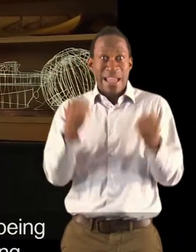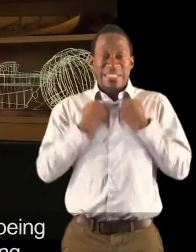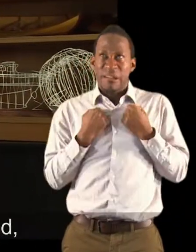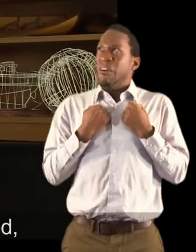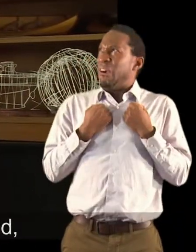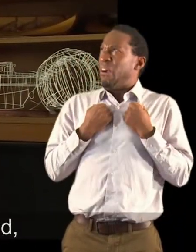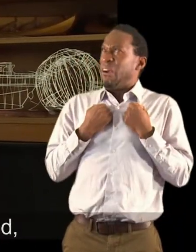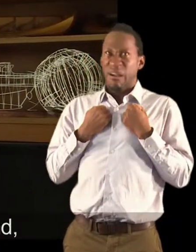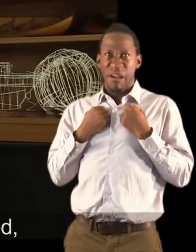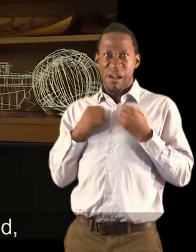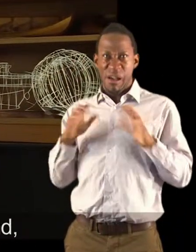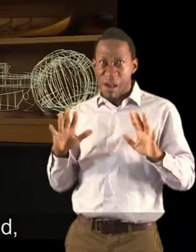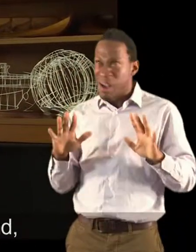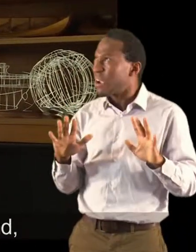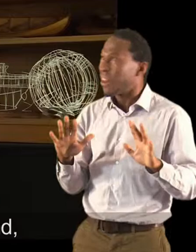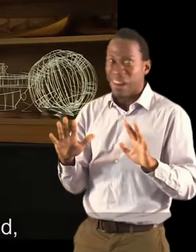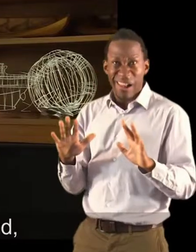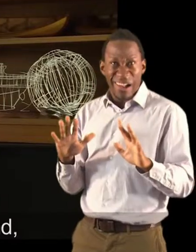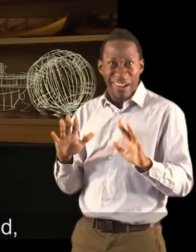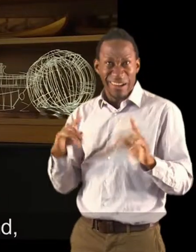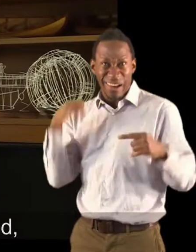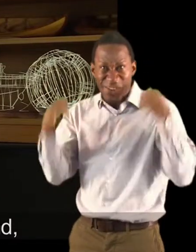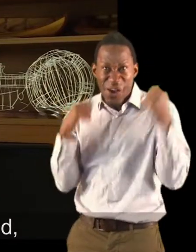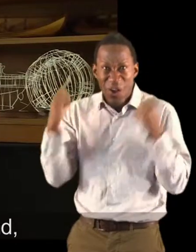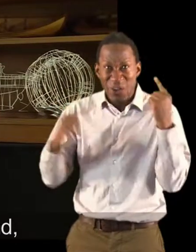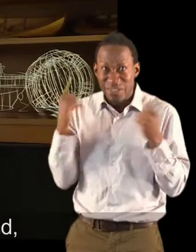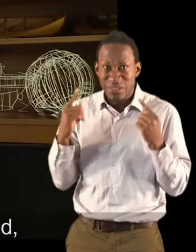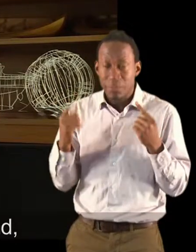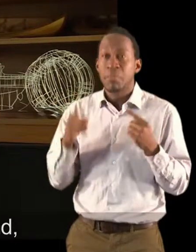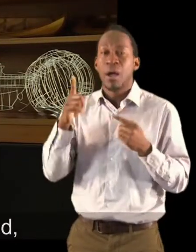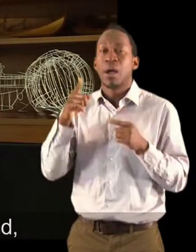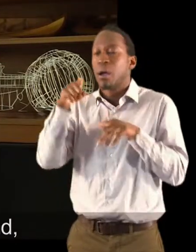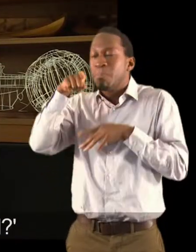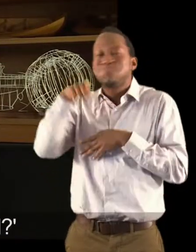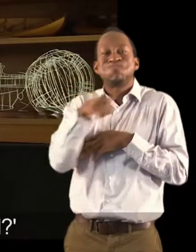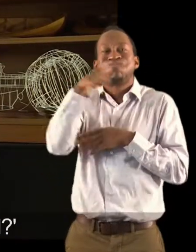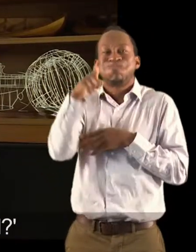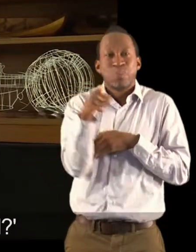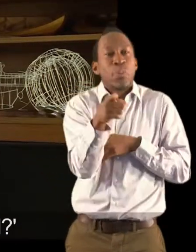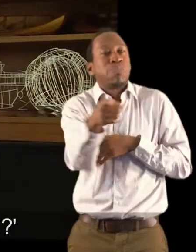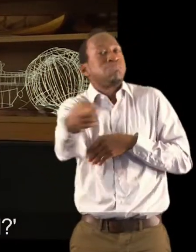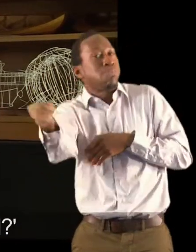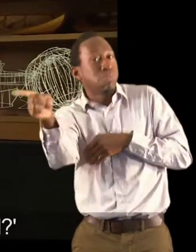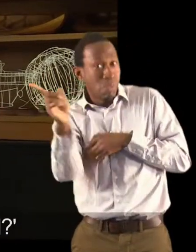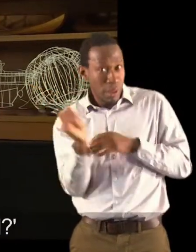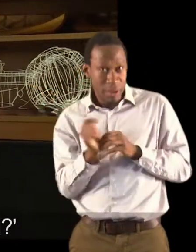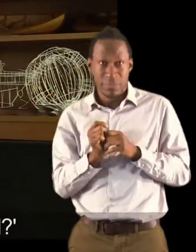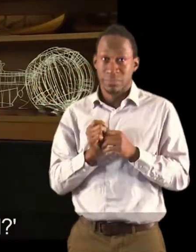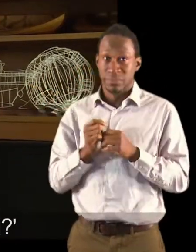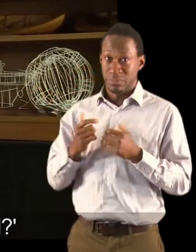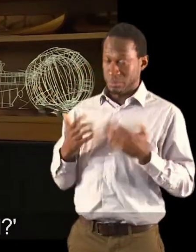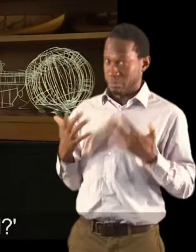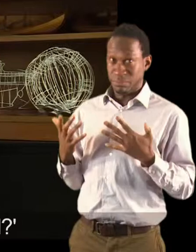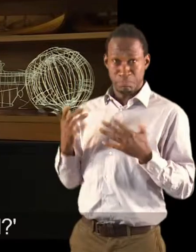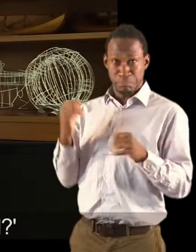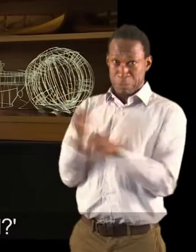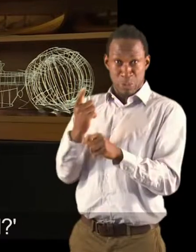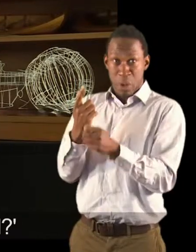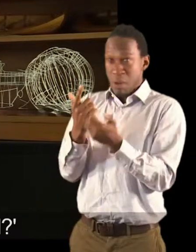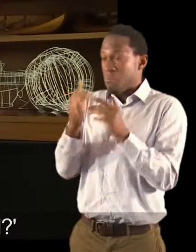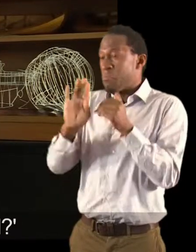exploding. It was quite noisy. And, you know, we were all in bed. What the bloody hell?